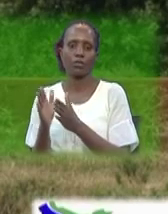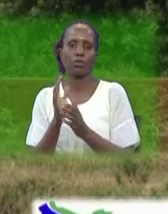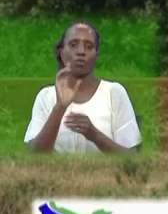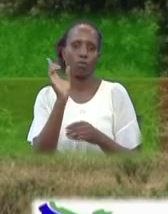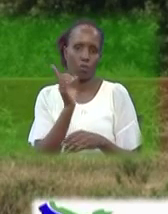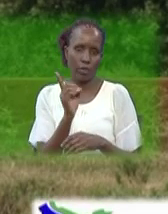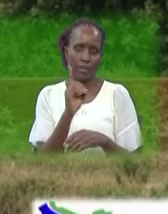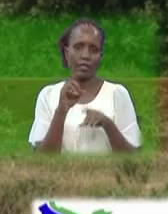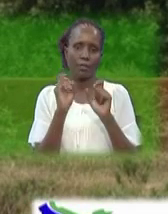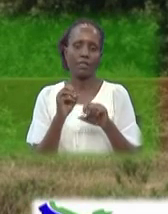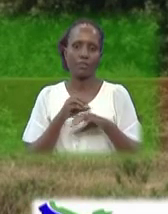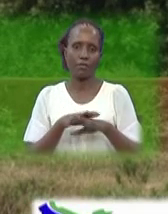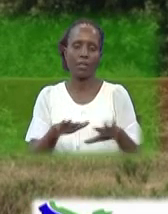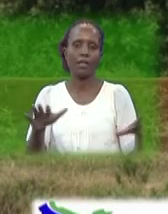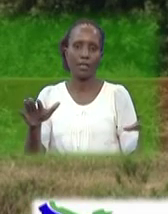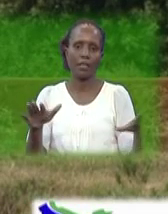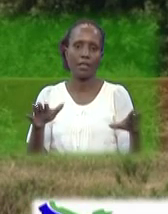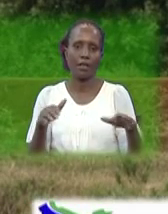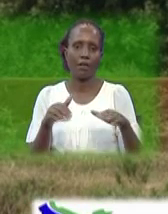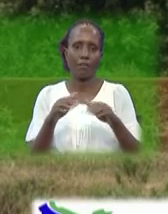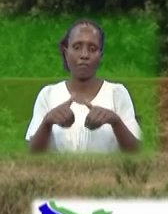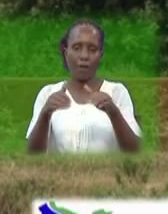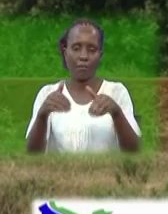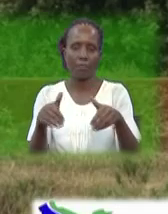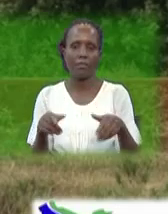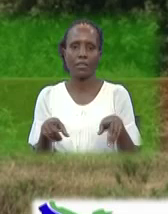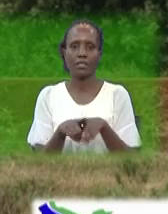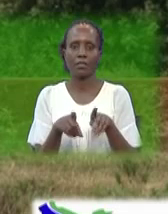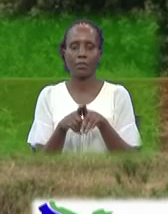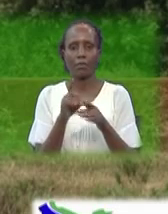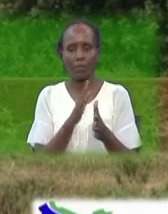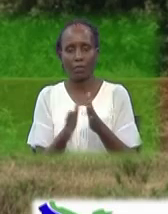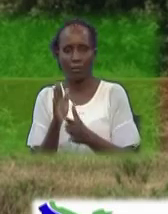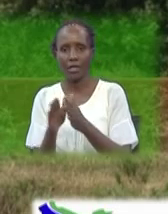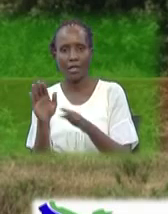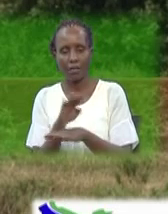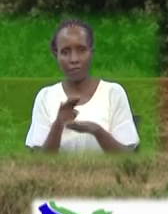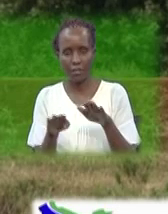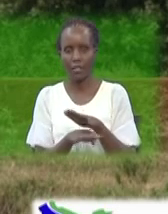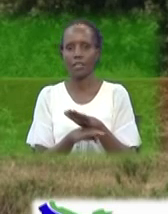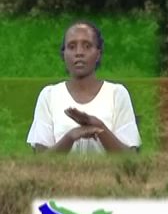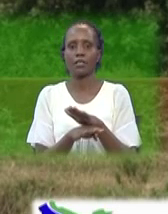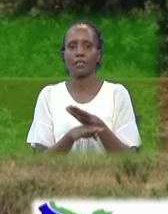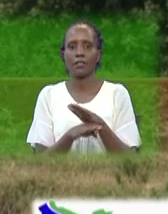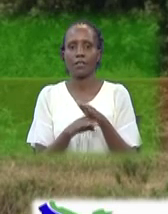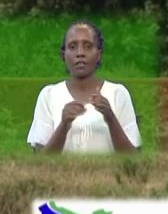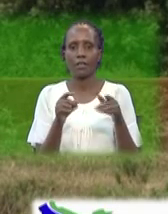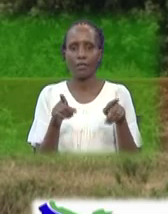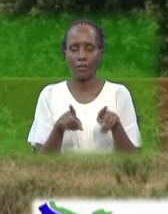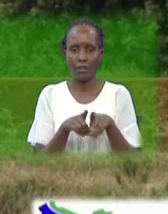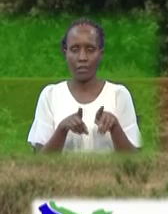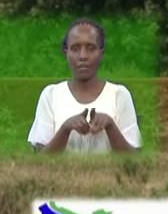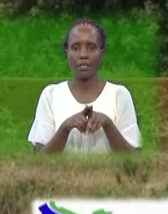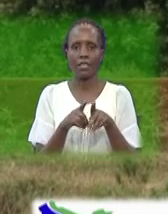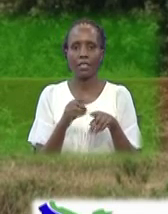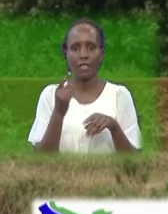when they are supposed to flood their fields, when they are supposed to prepare the nursery, transplanting, and even the